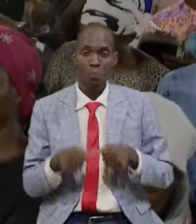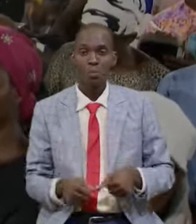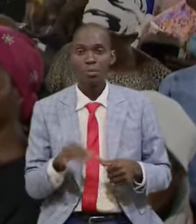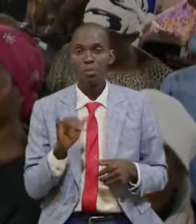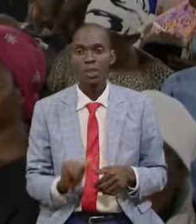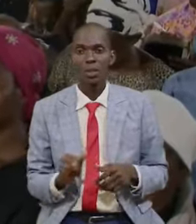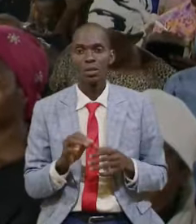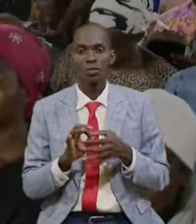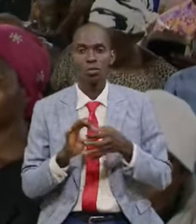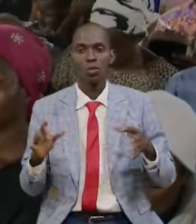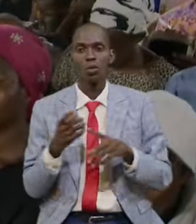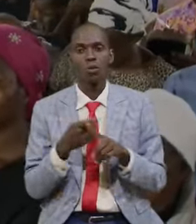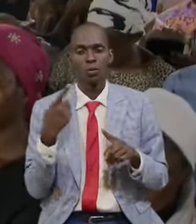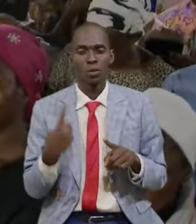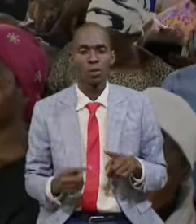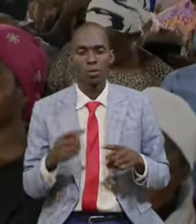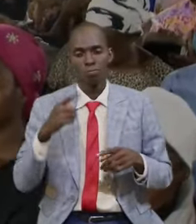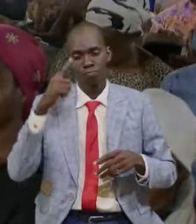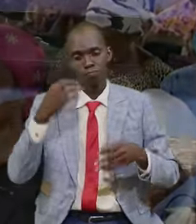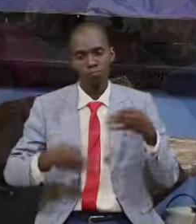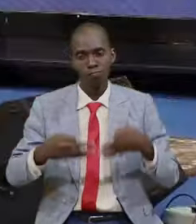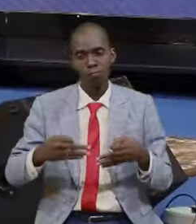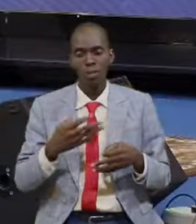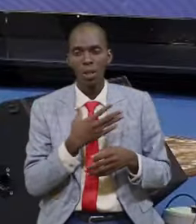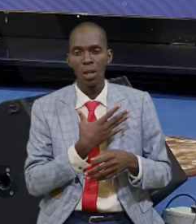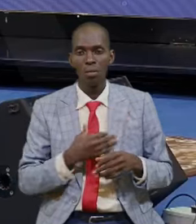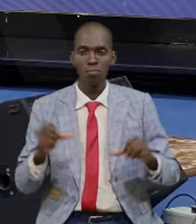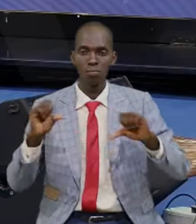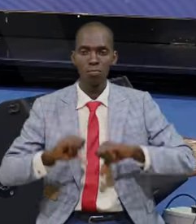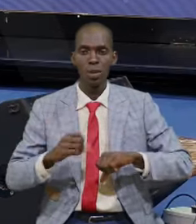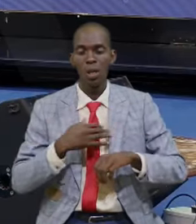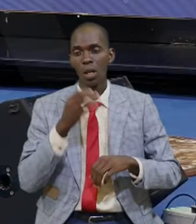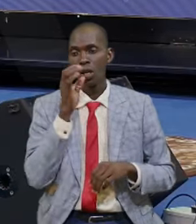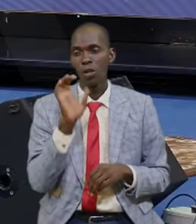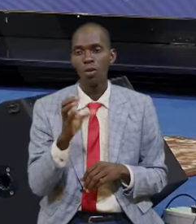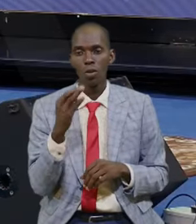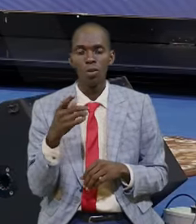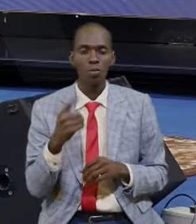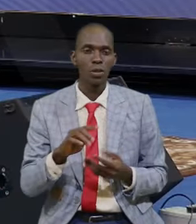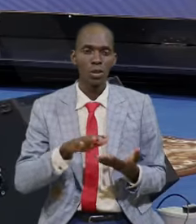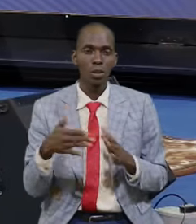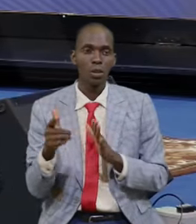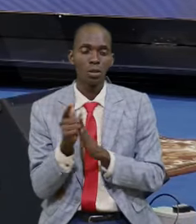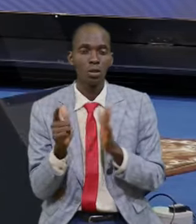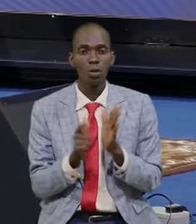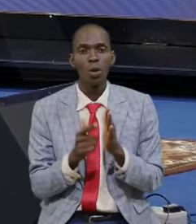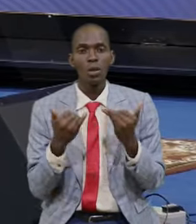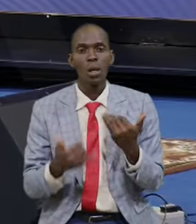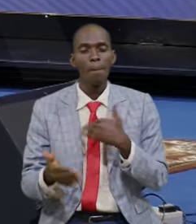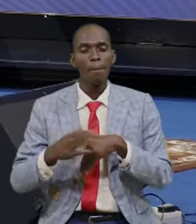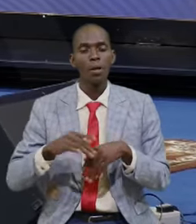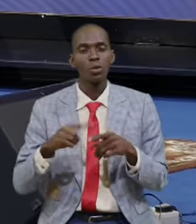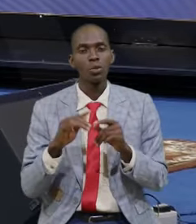the condemnation and the curse of the dead law. We're coming back to that Romans